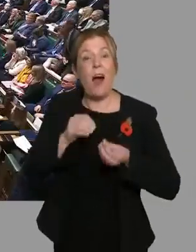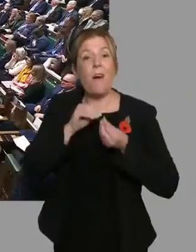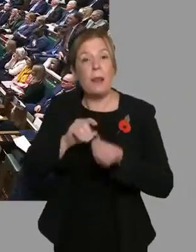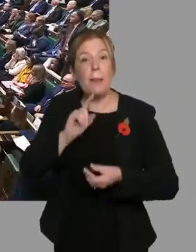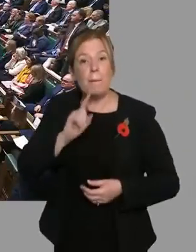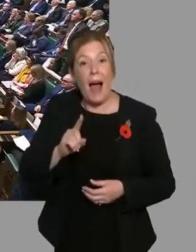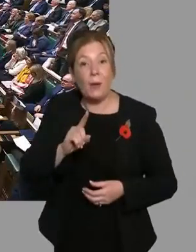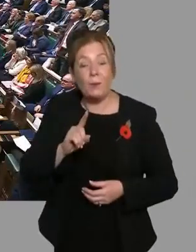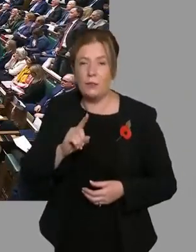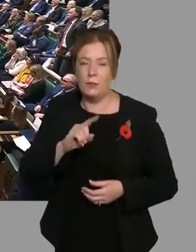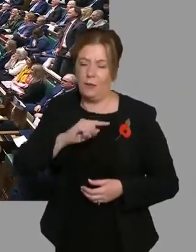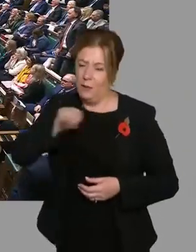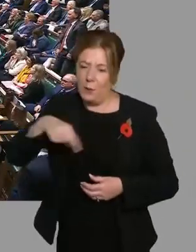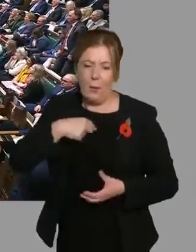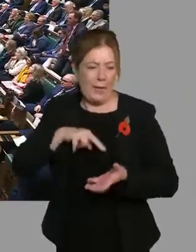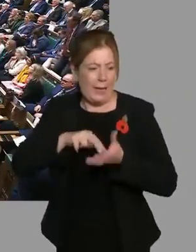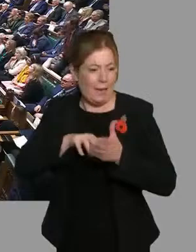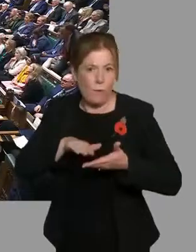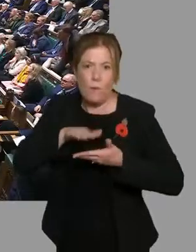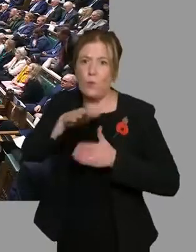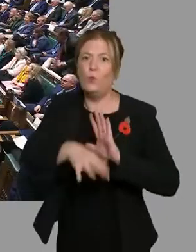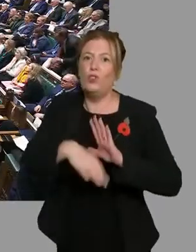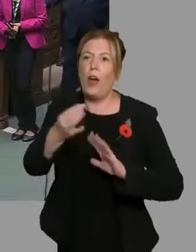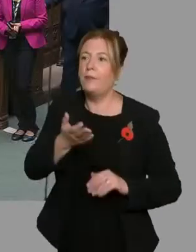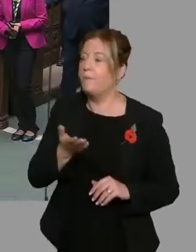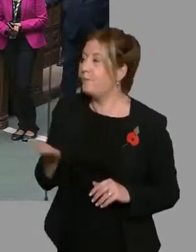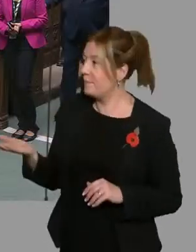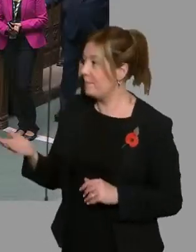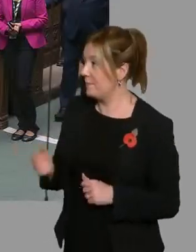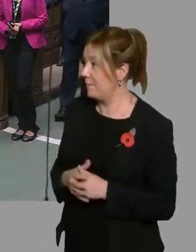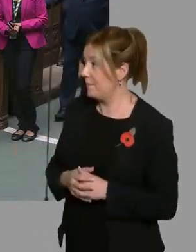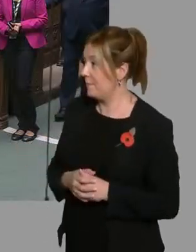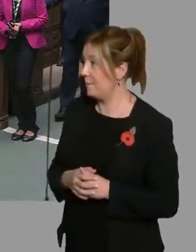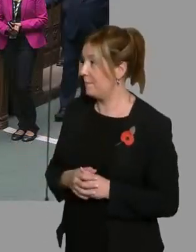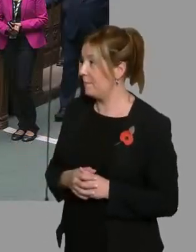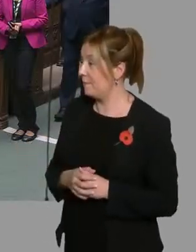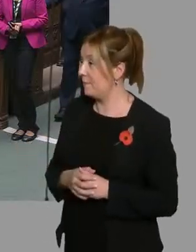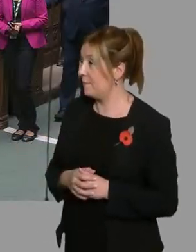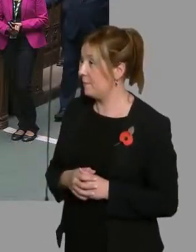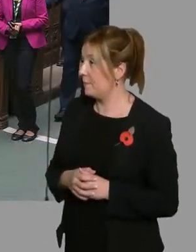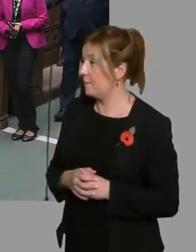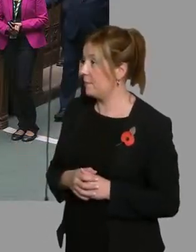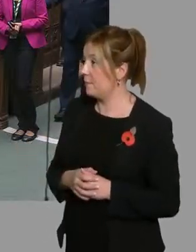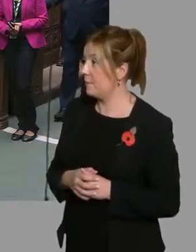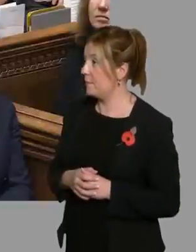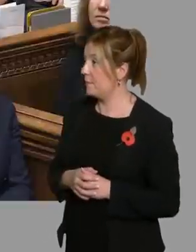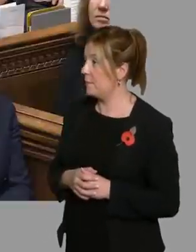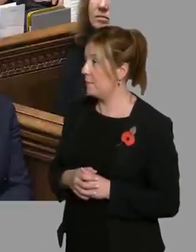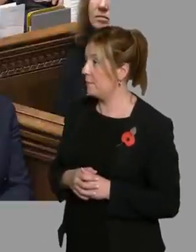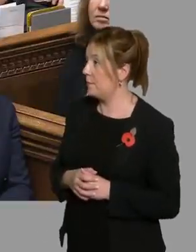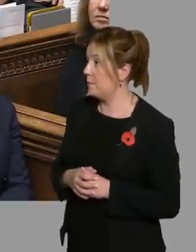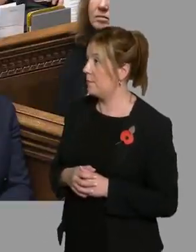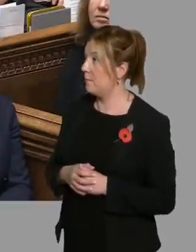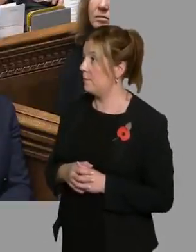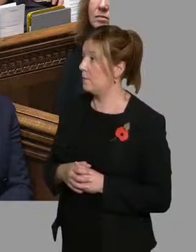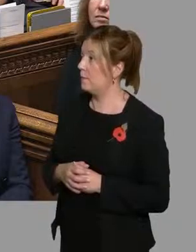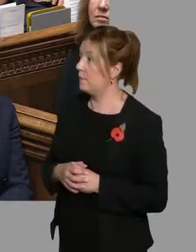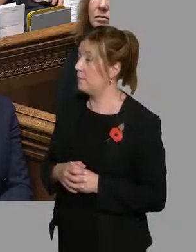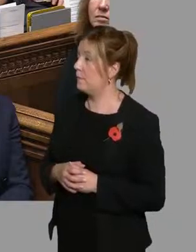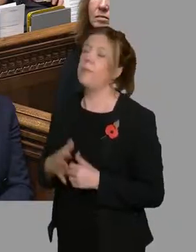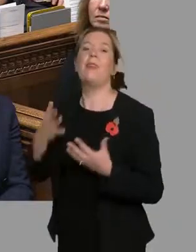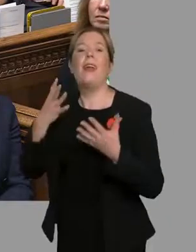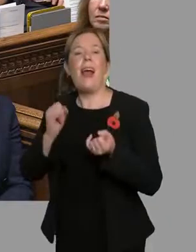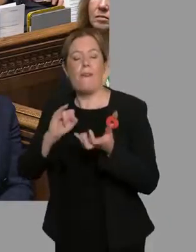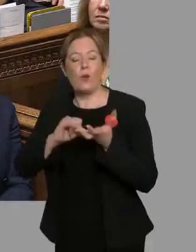Collins. Thank you, Mr. Speaker. The Swan Youth Project in Berkhamsted is an incredible drop-in centre that intervenes to bring hope and a